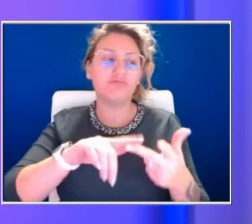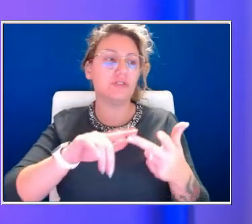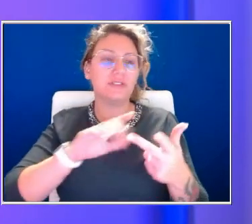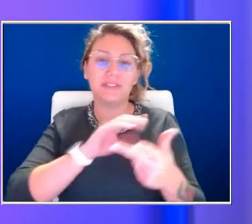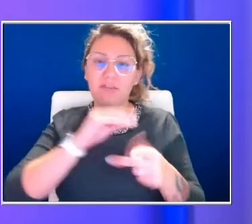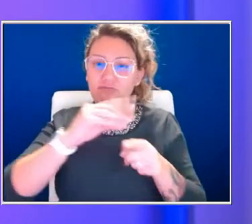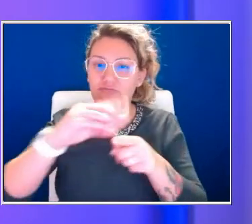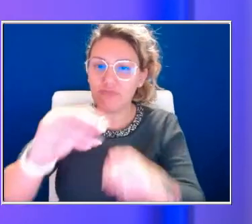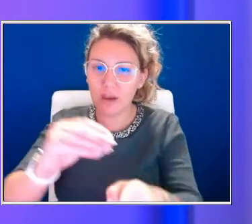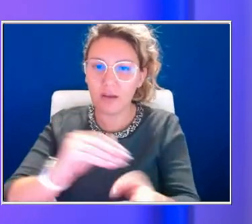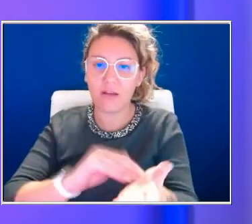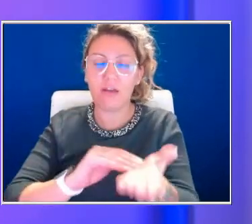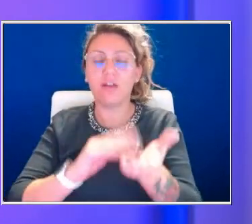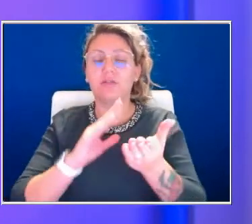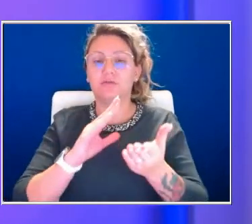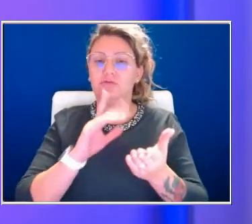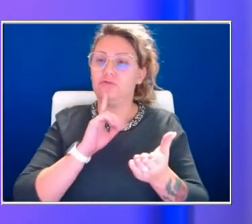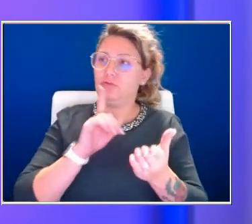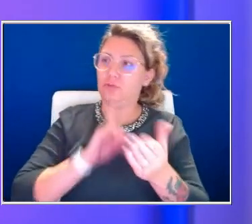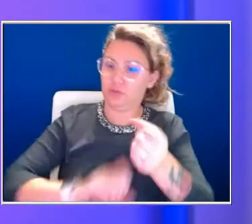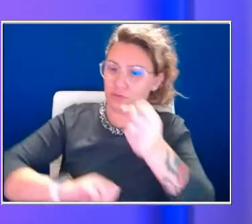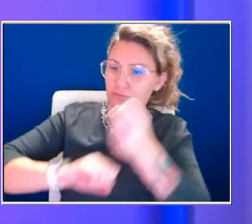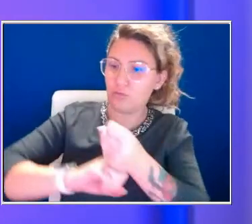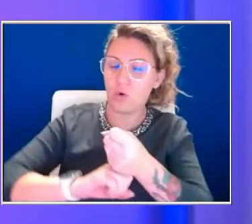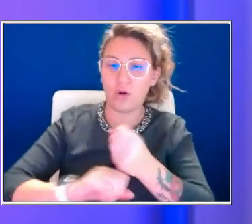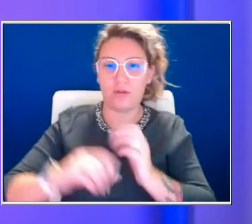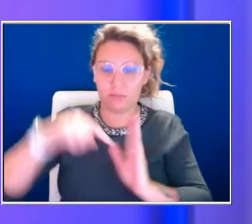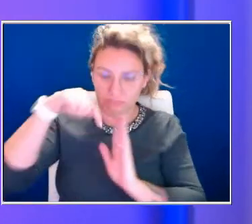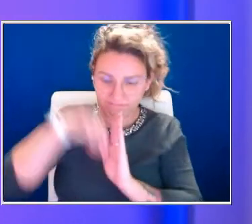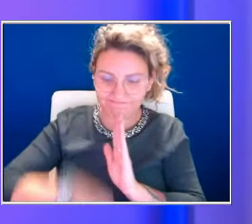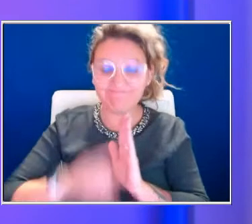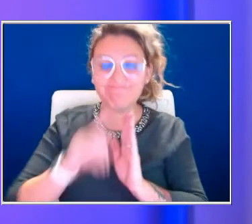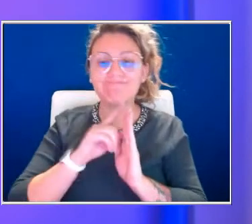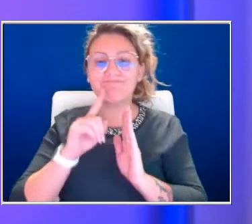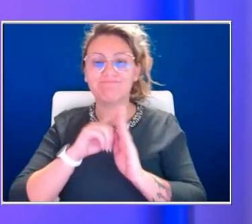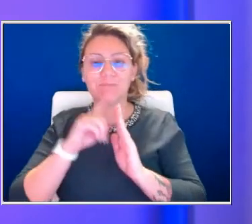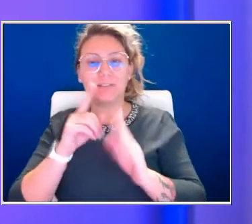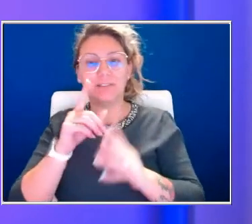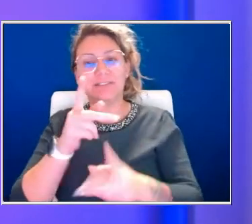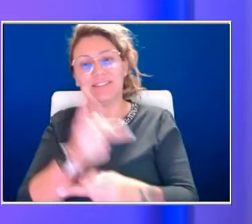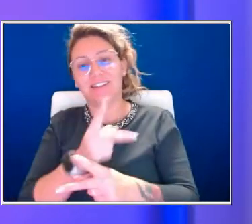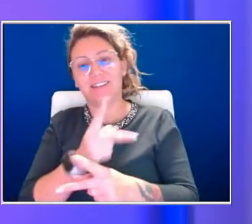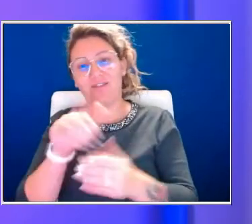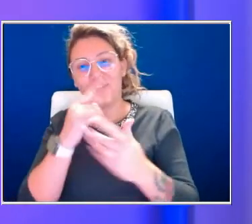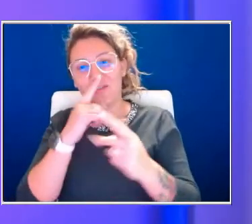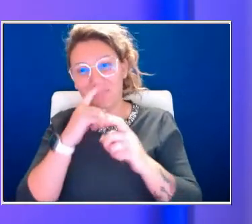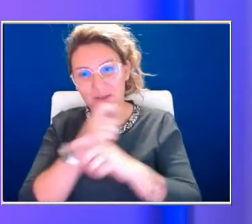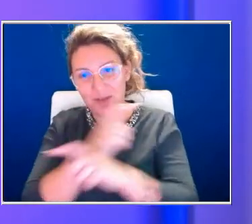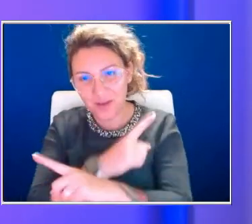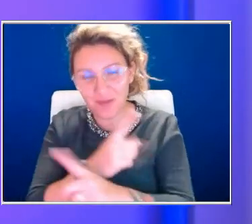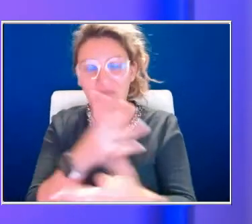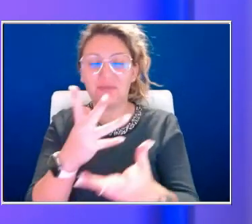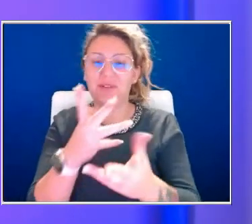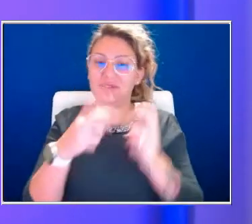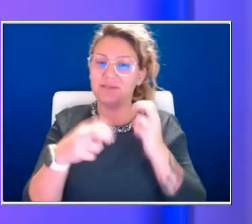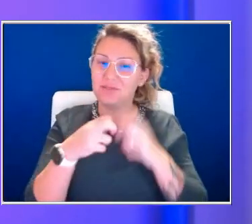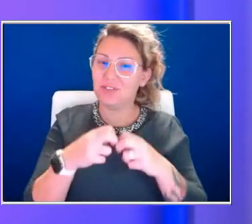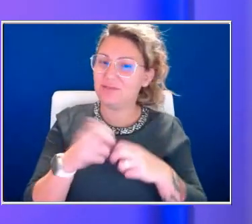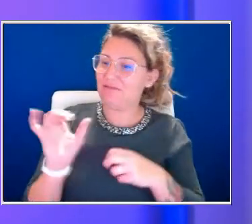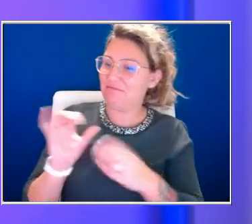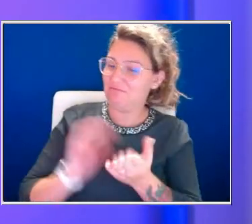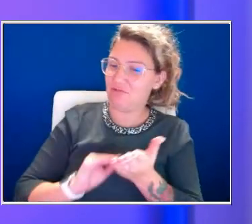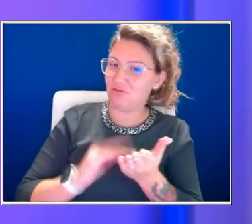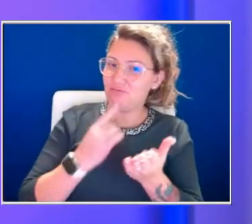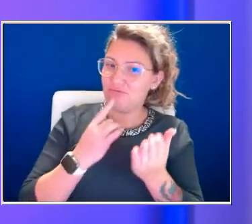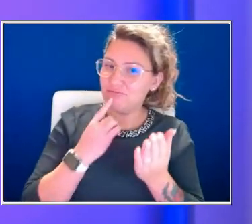Center really gives us the depth to be able to take care of all kinds of complex problems. And so, as Dr. Arnspiger said, very proud to be